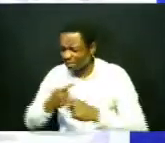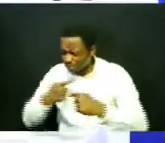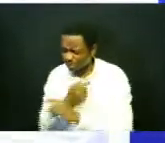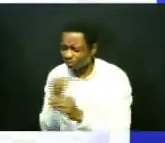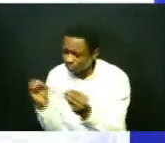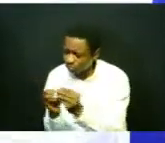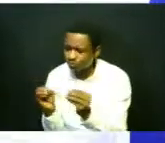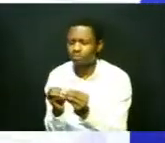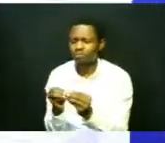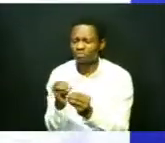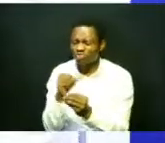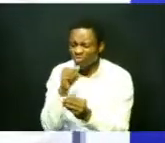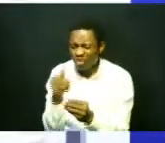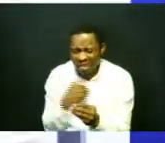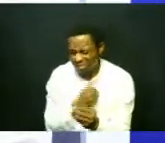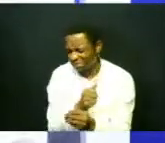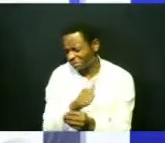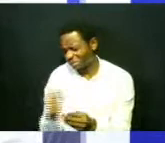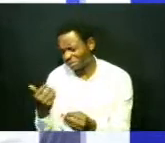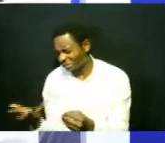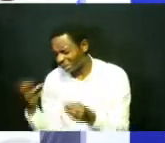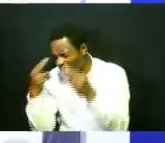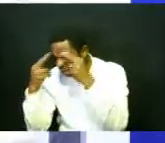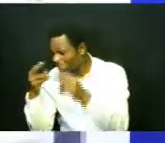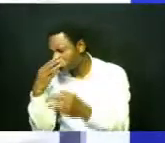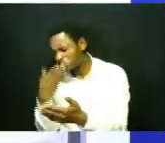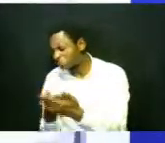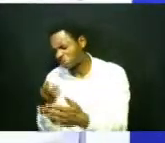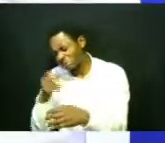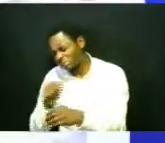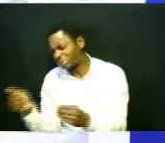and had nothing going for him.